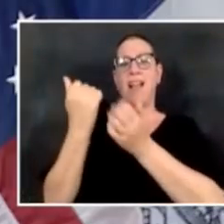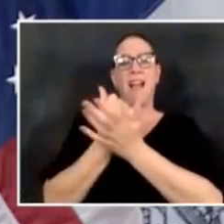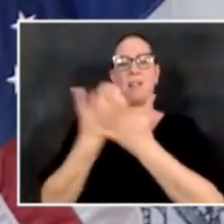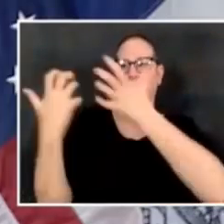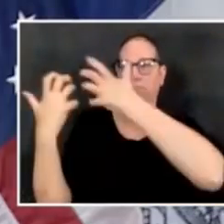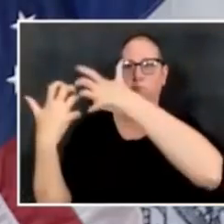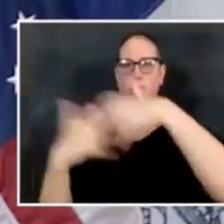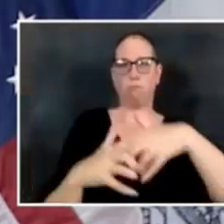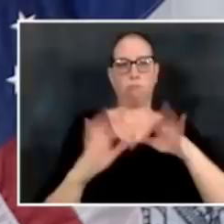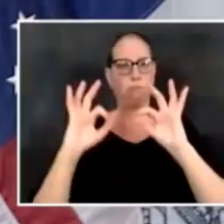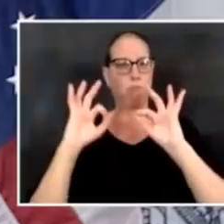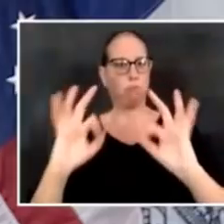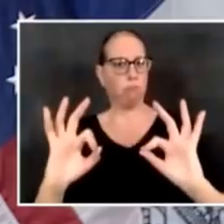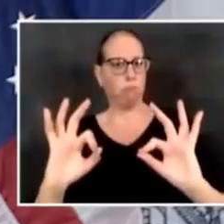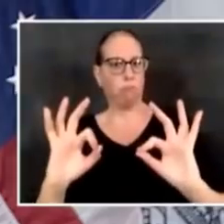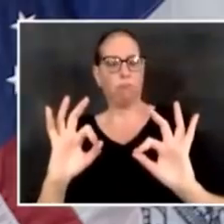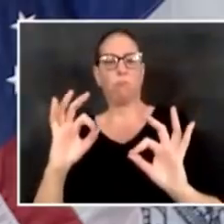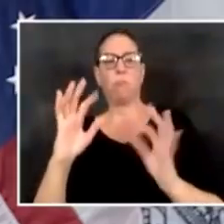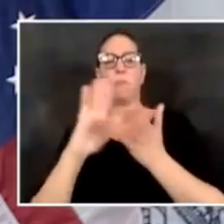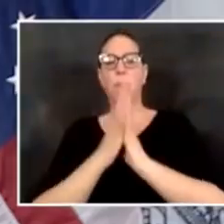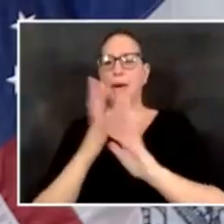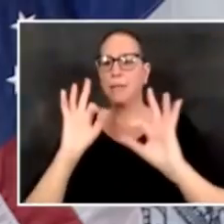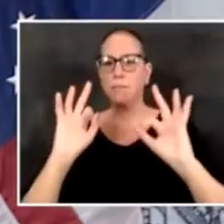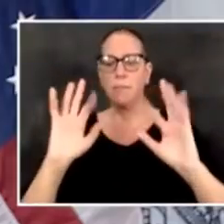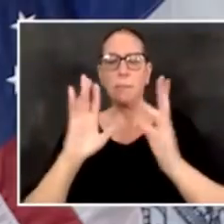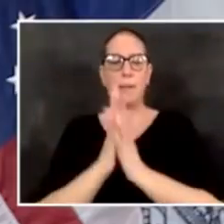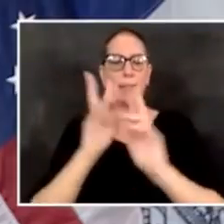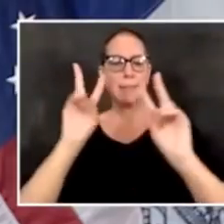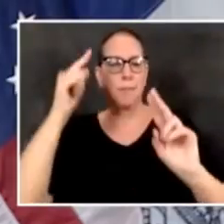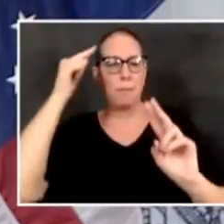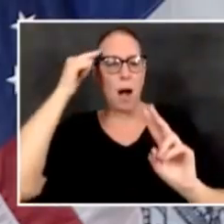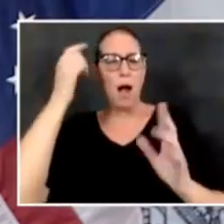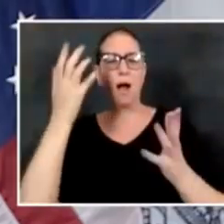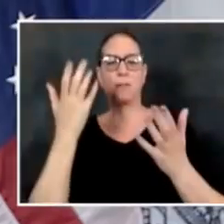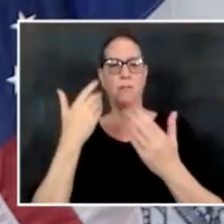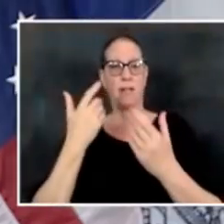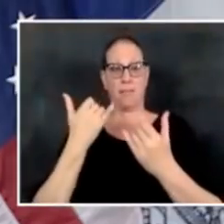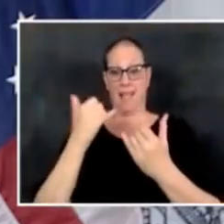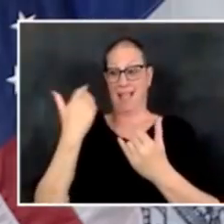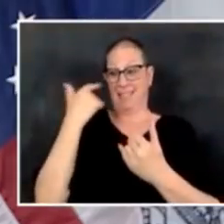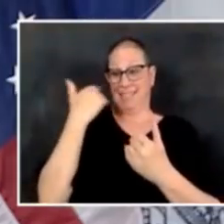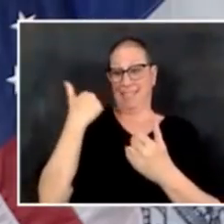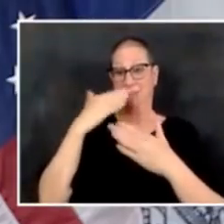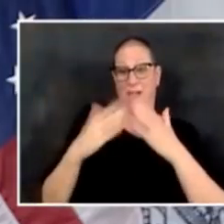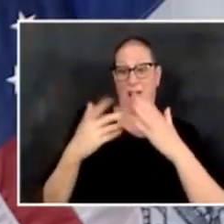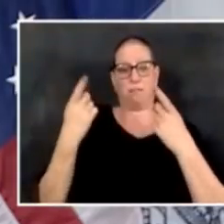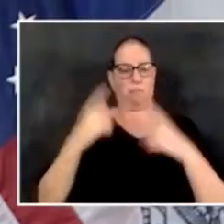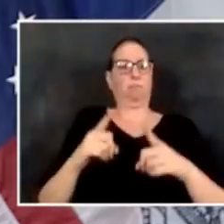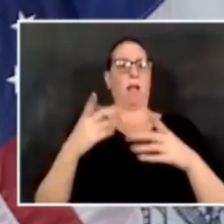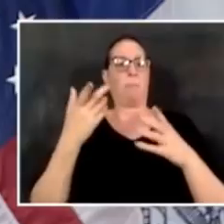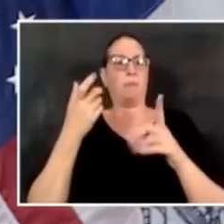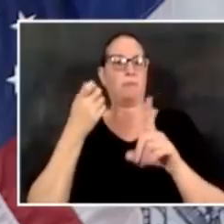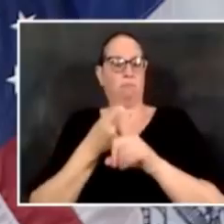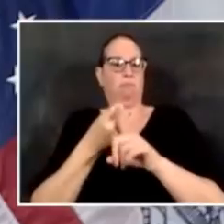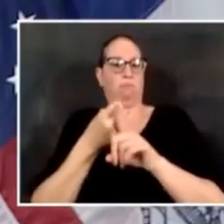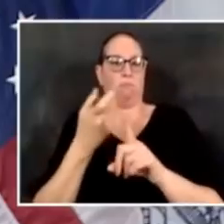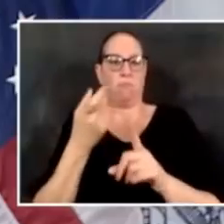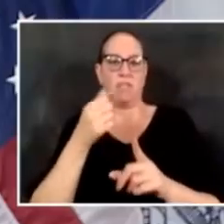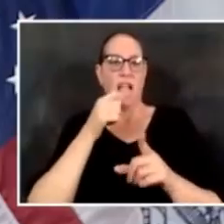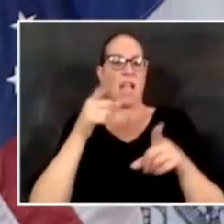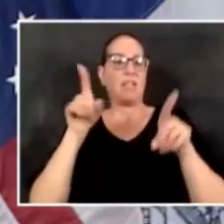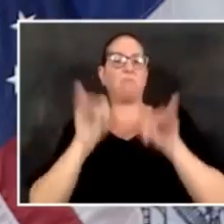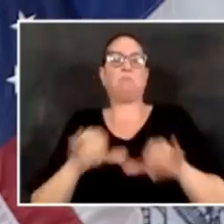just said, than a typical social distancing enforcement situation. Commissioner, why don't you go into the details again?